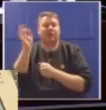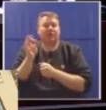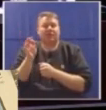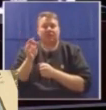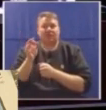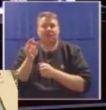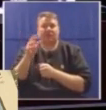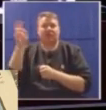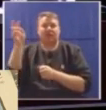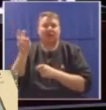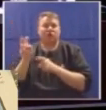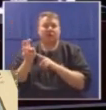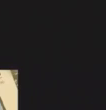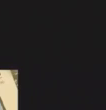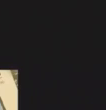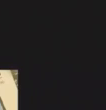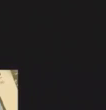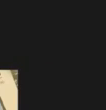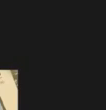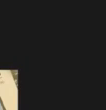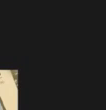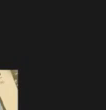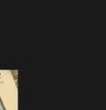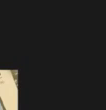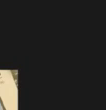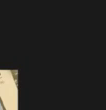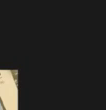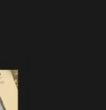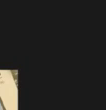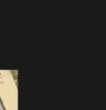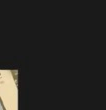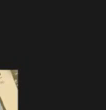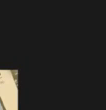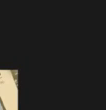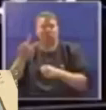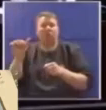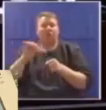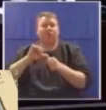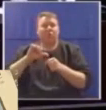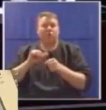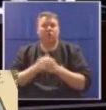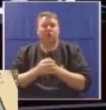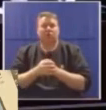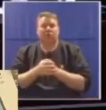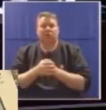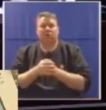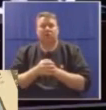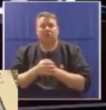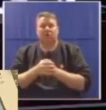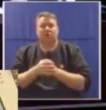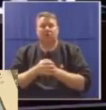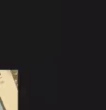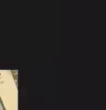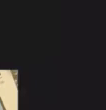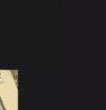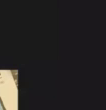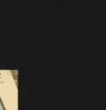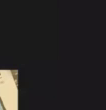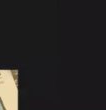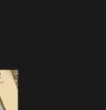energy emanates from fossil fuels. So as we emit all these